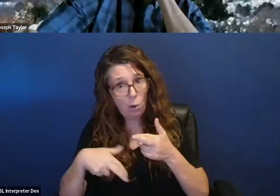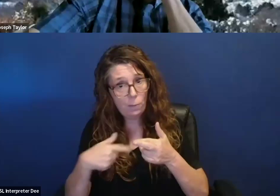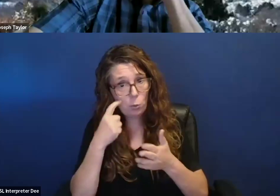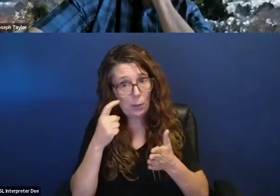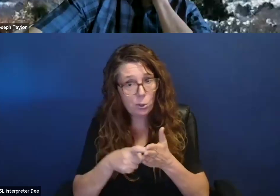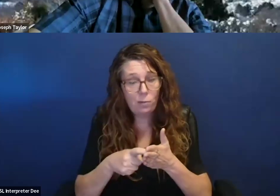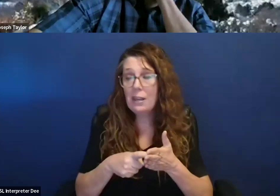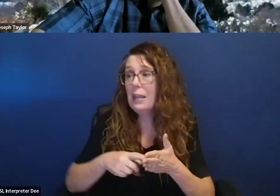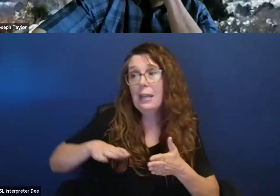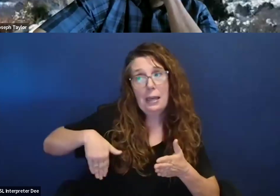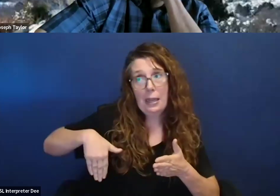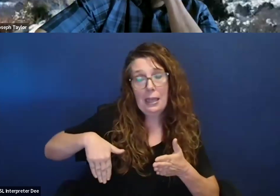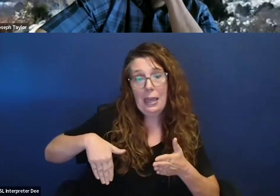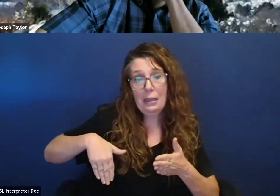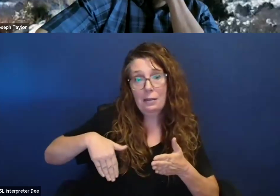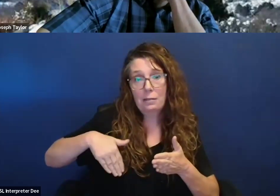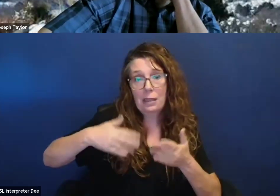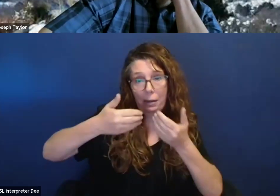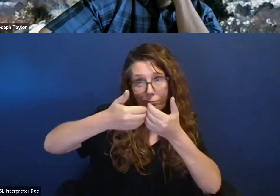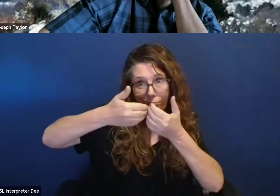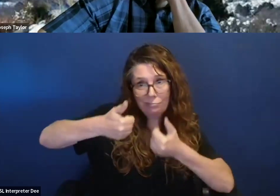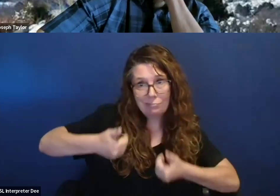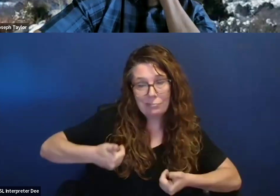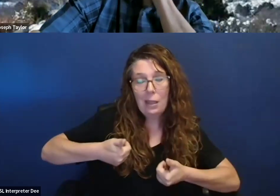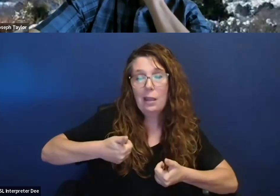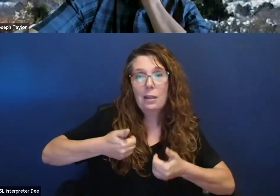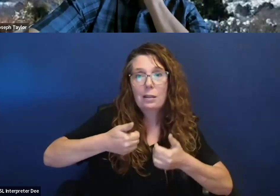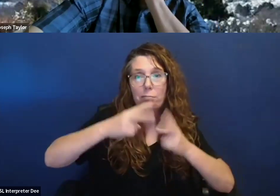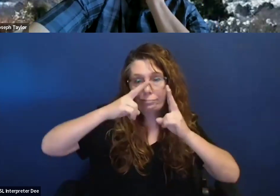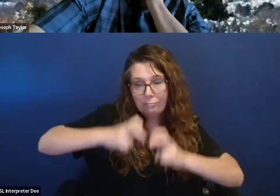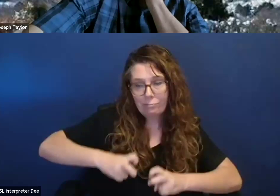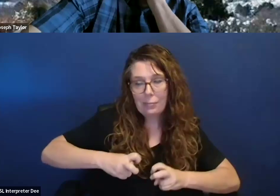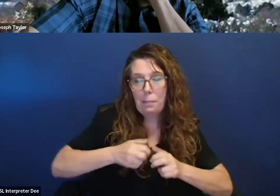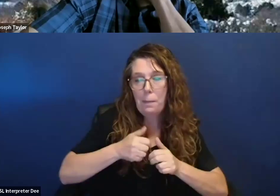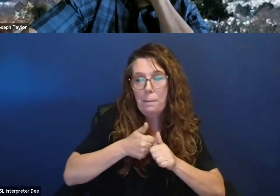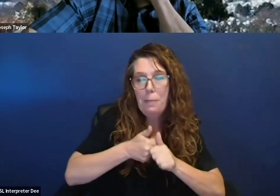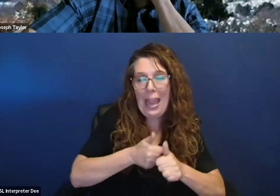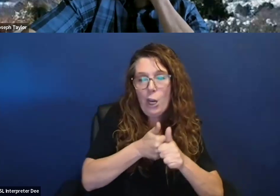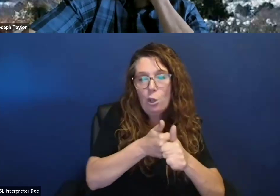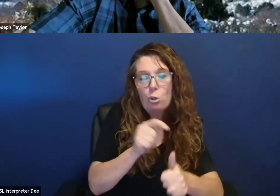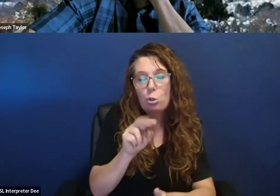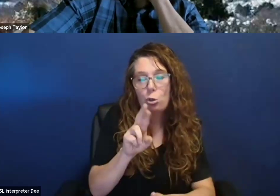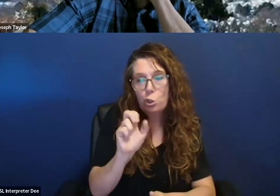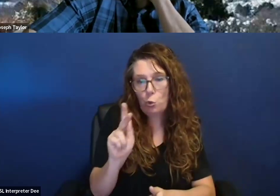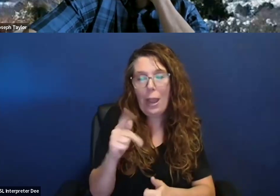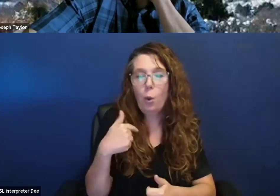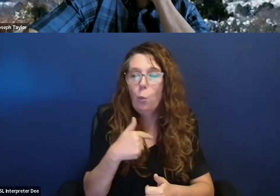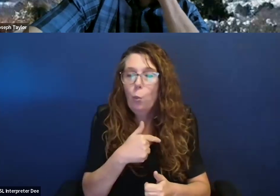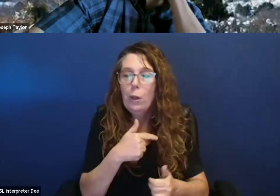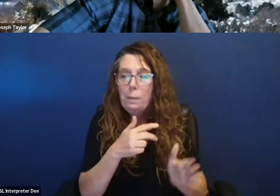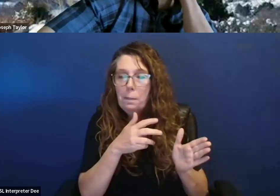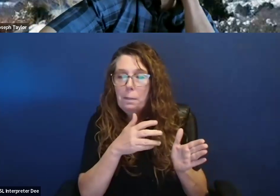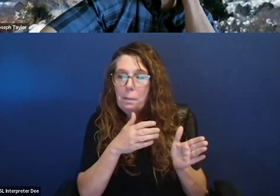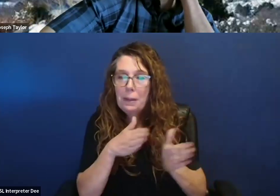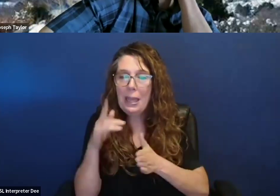We haven't yet disaggregated by track, but that is one thing that's on the table for